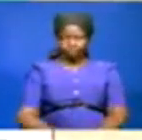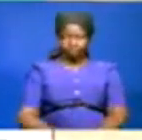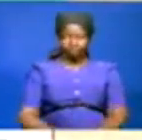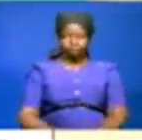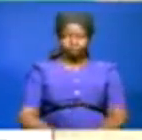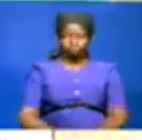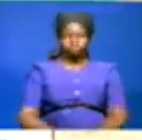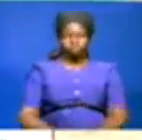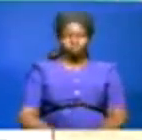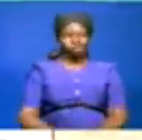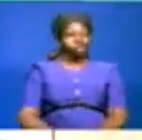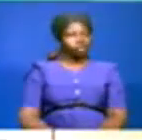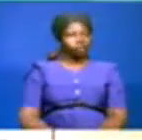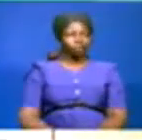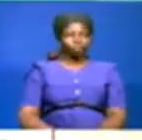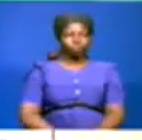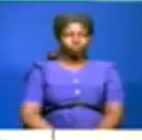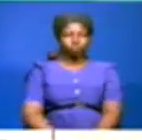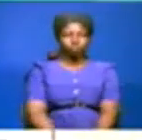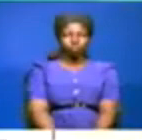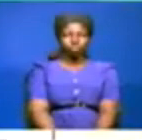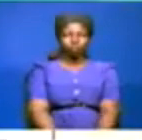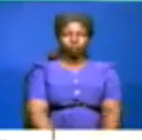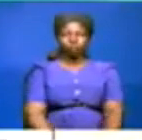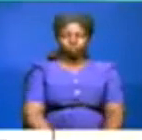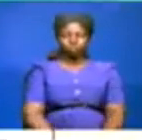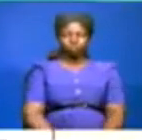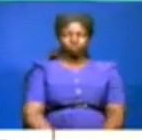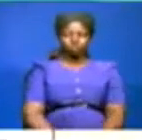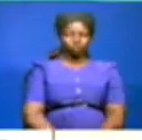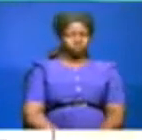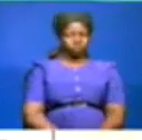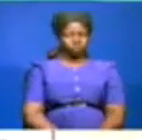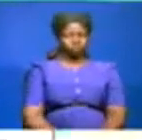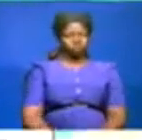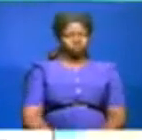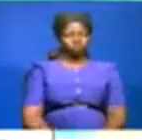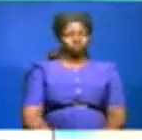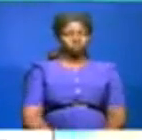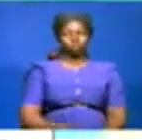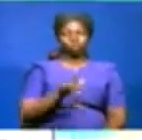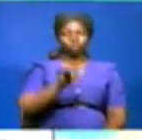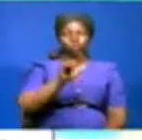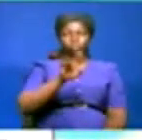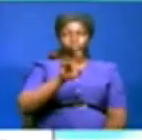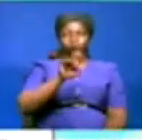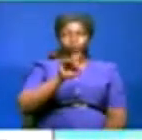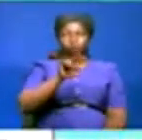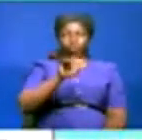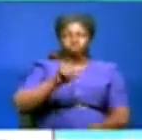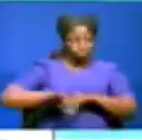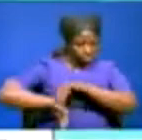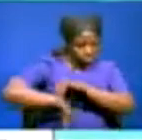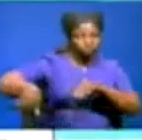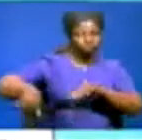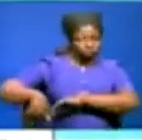Coach Ben from Lukenya and Coach Albert. Kenya Dolphin swimmer Natasha Mandago